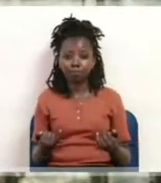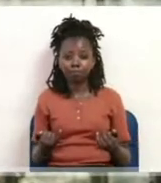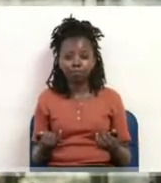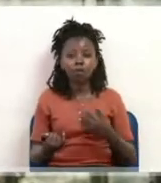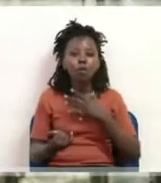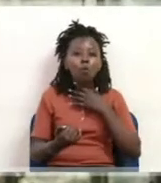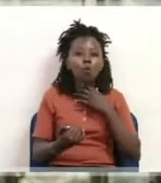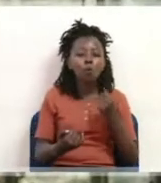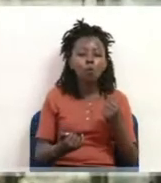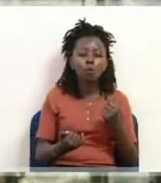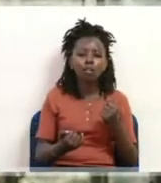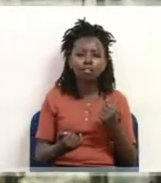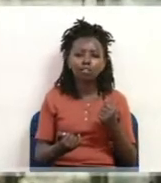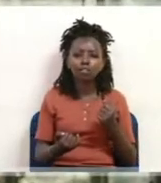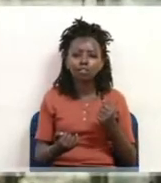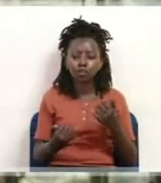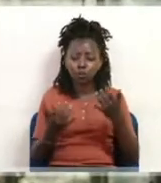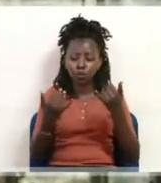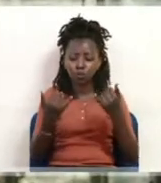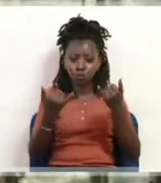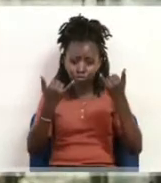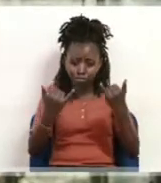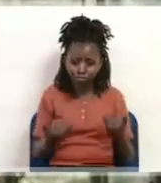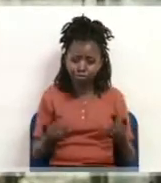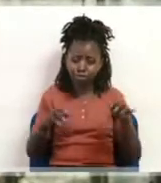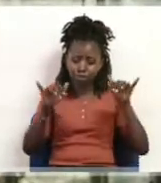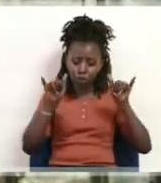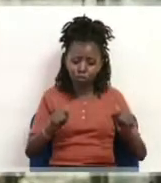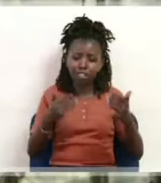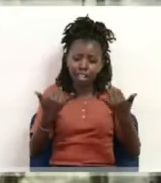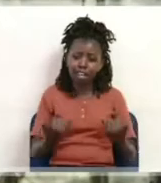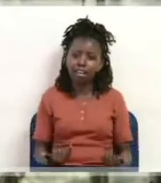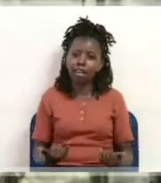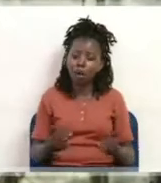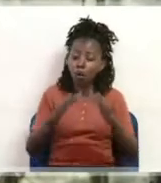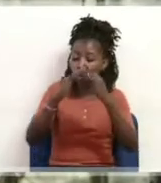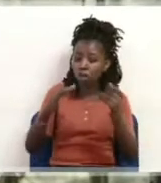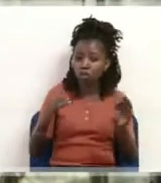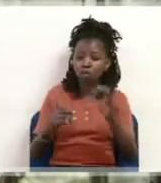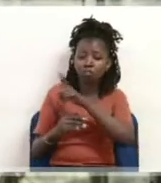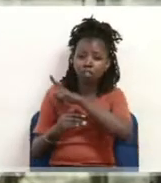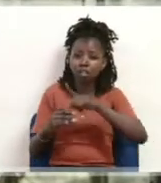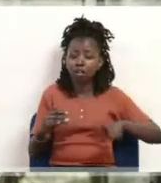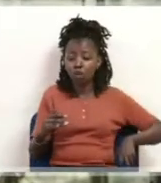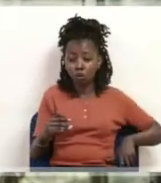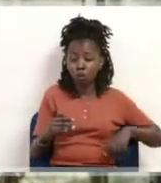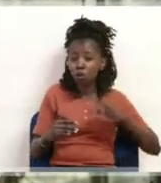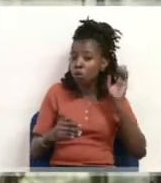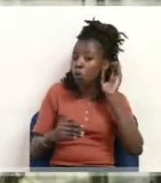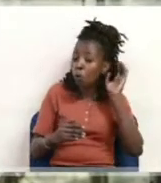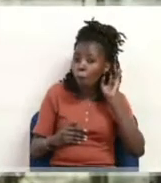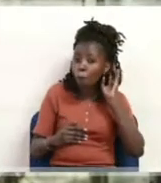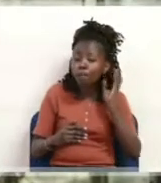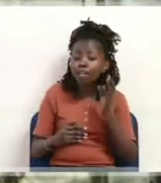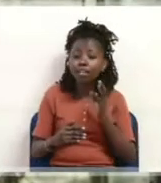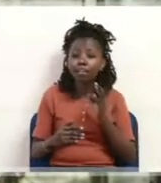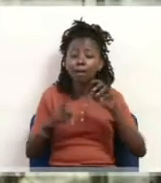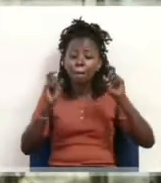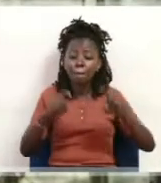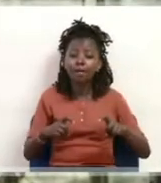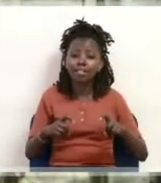want to dwell now in the house of the Lord. To obey in the present requires an honest worship of